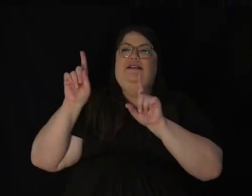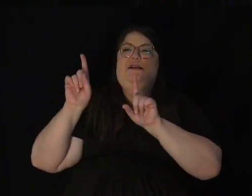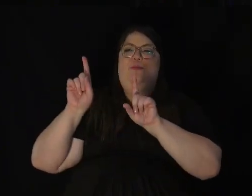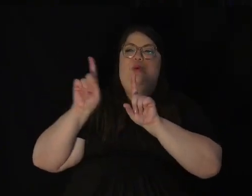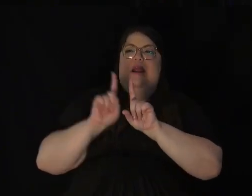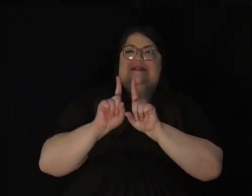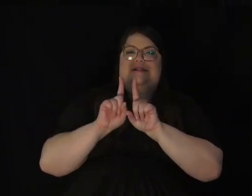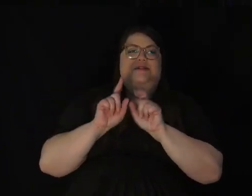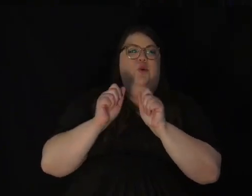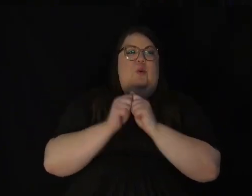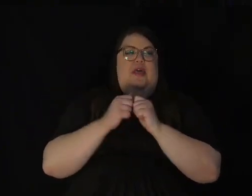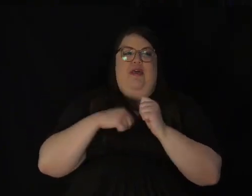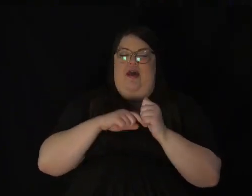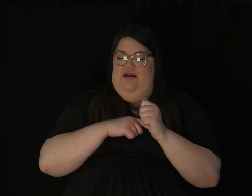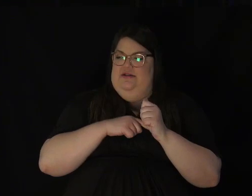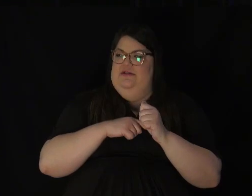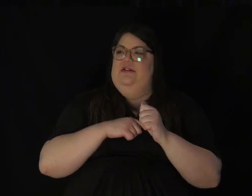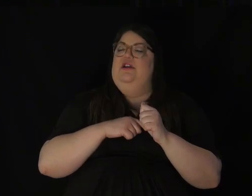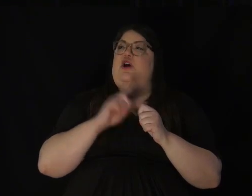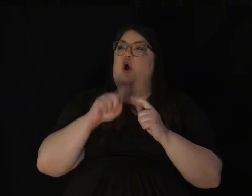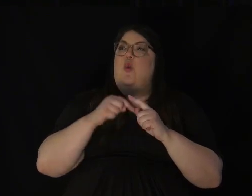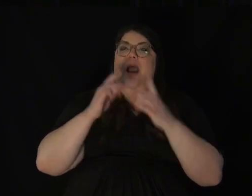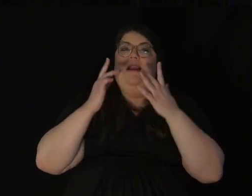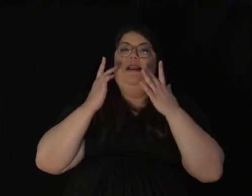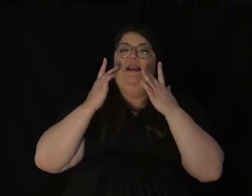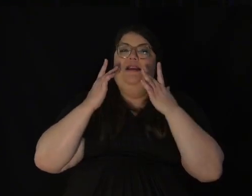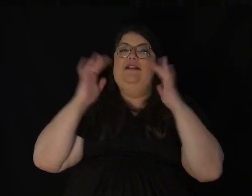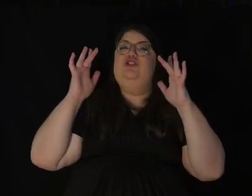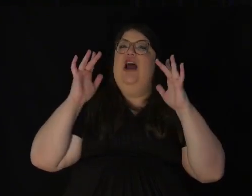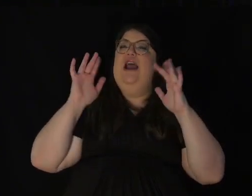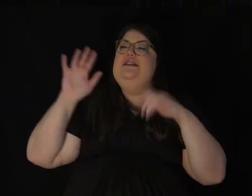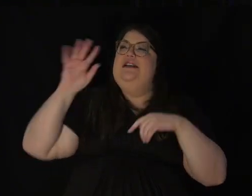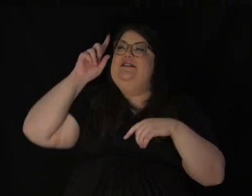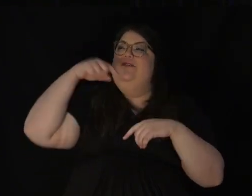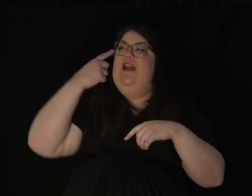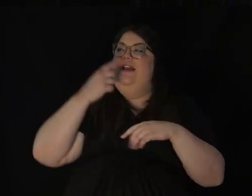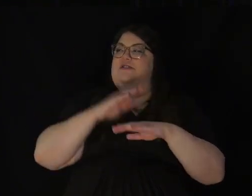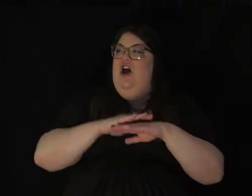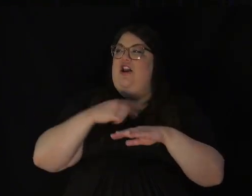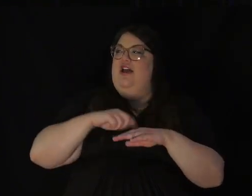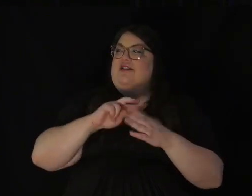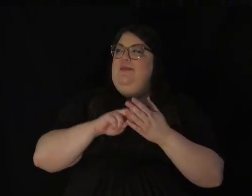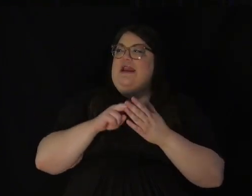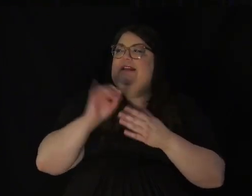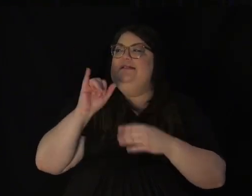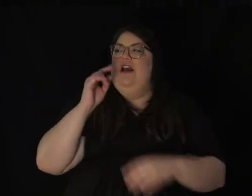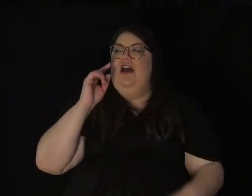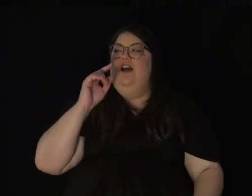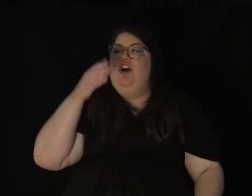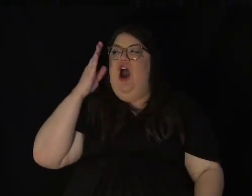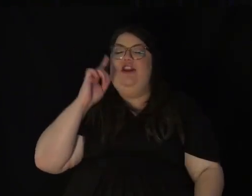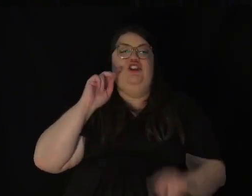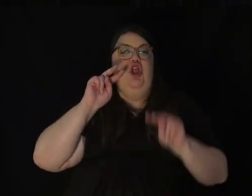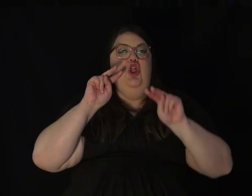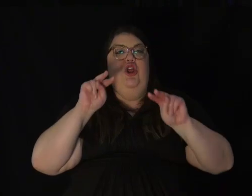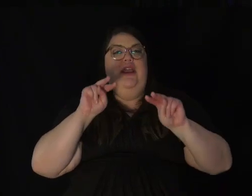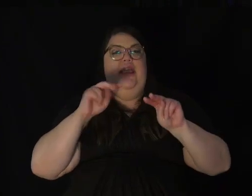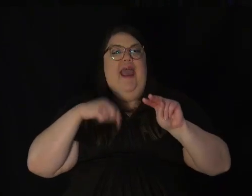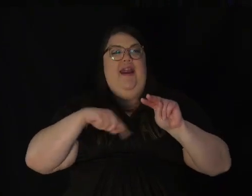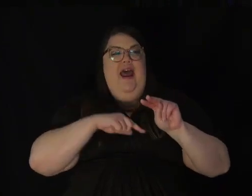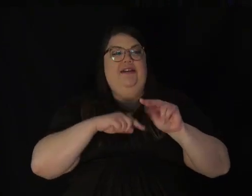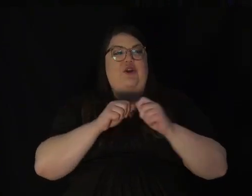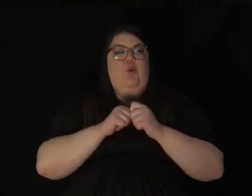he shines his face on us, it's as if God is looking at us with eyes of love